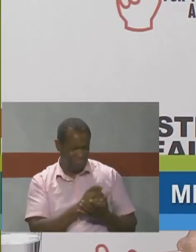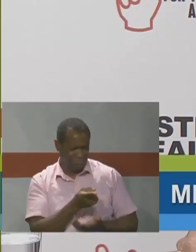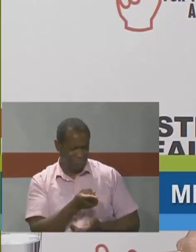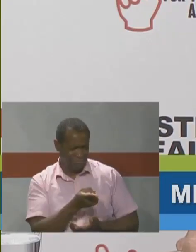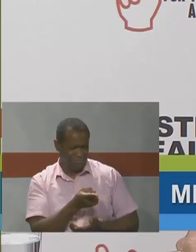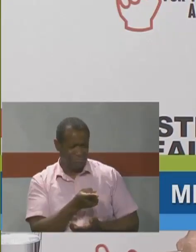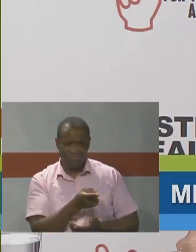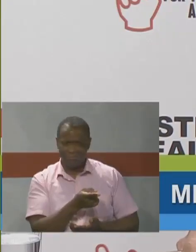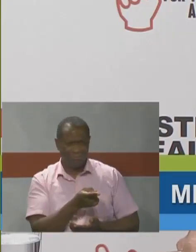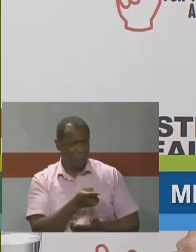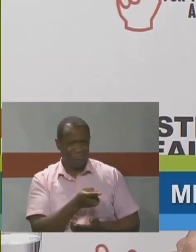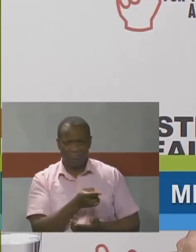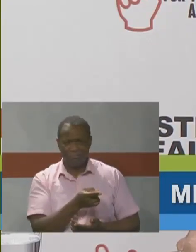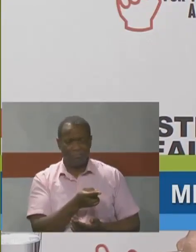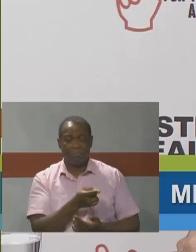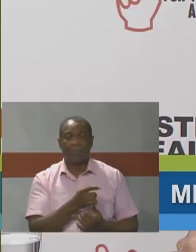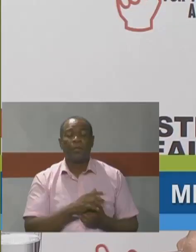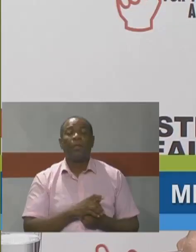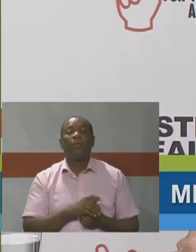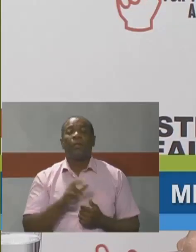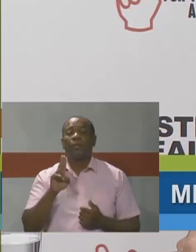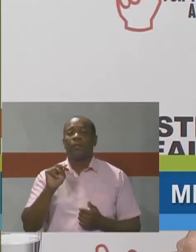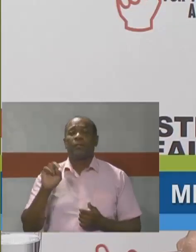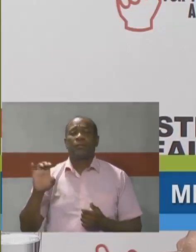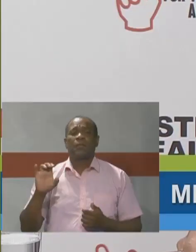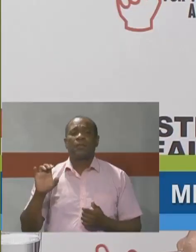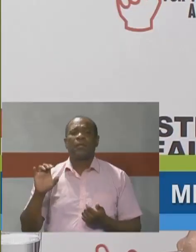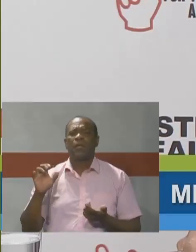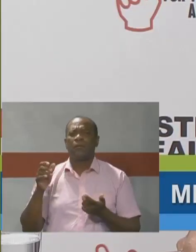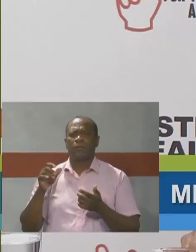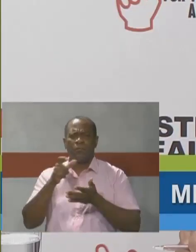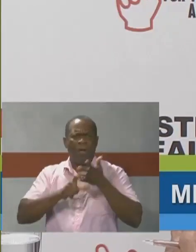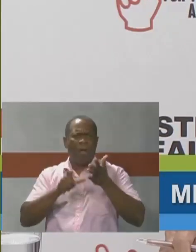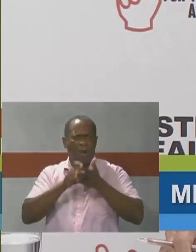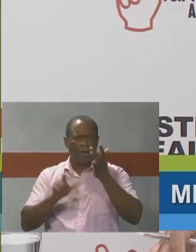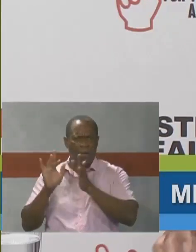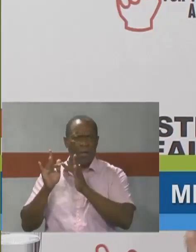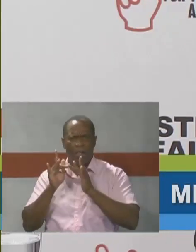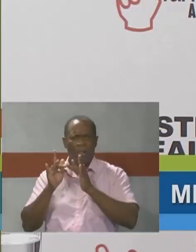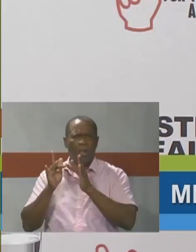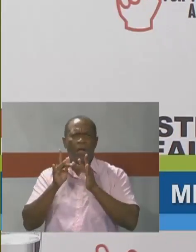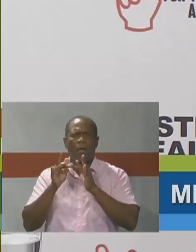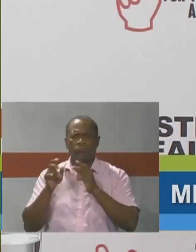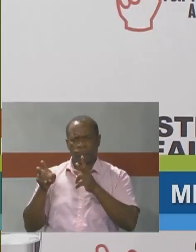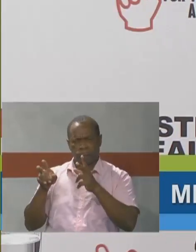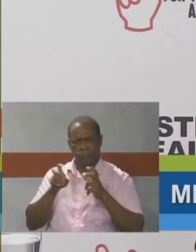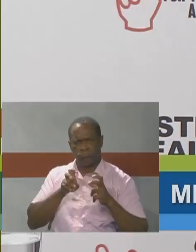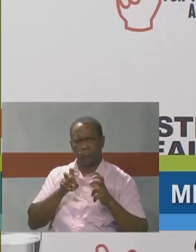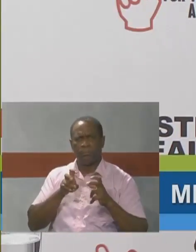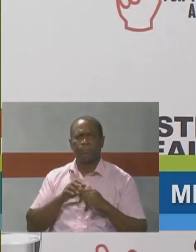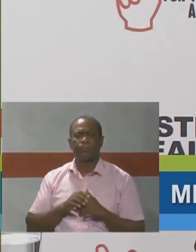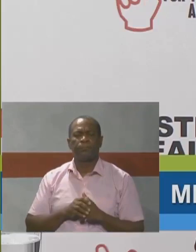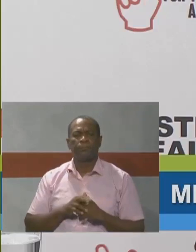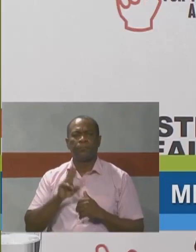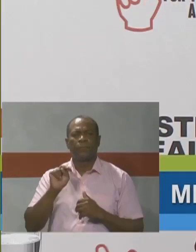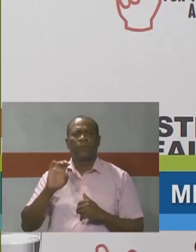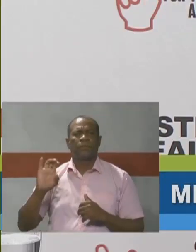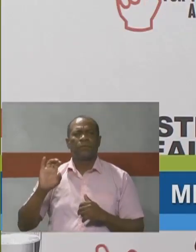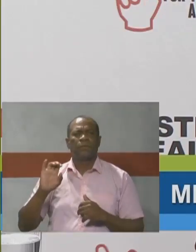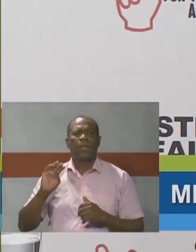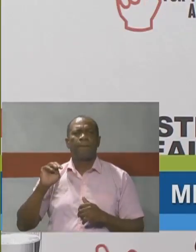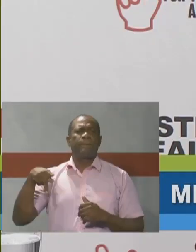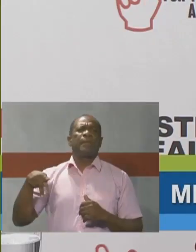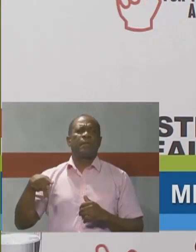UNC, I'm quoting from an online article here. UNC MP